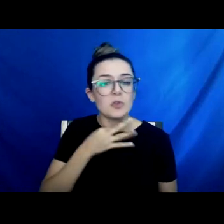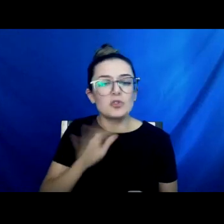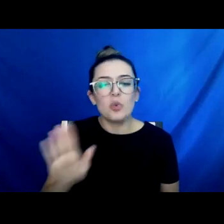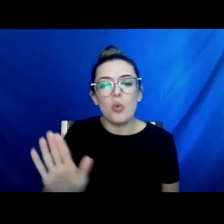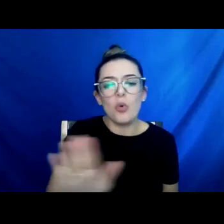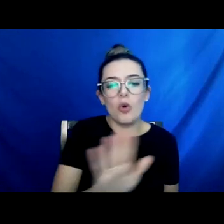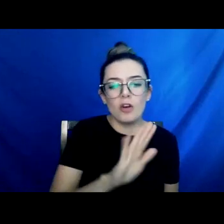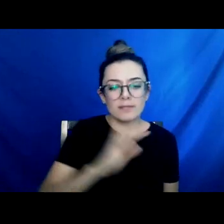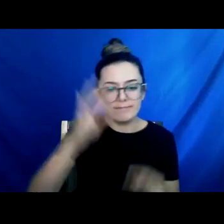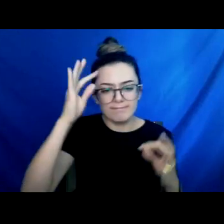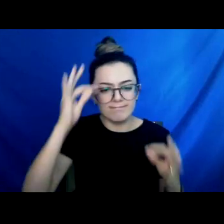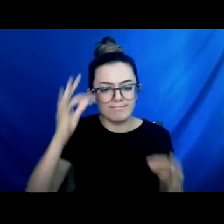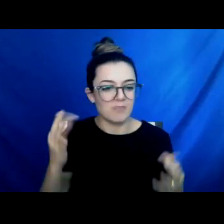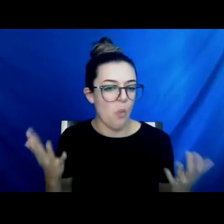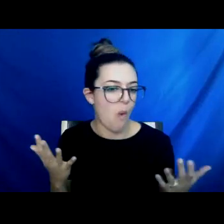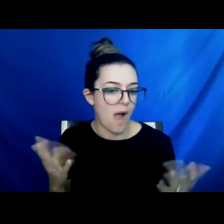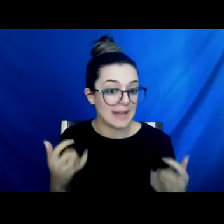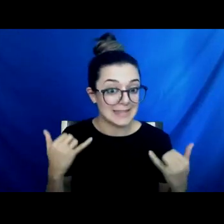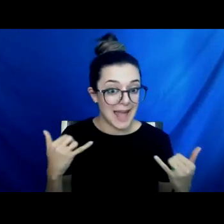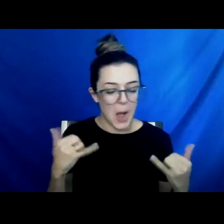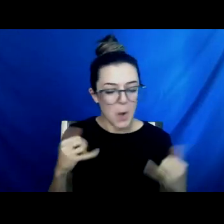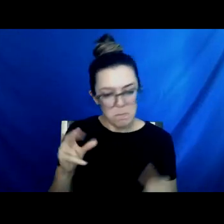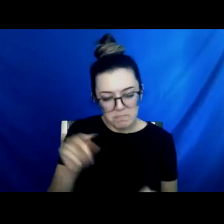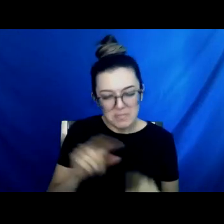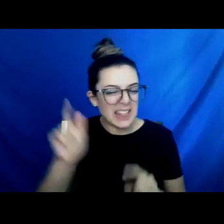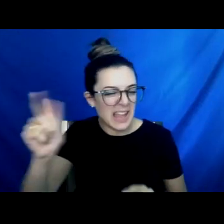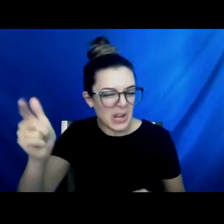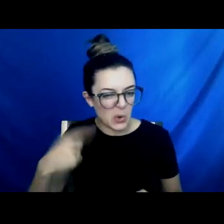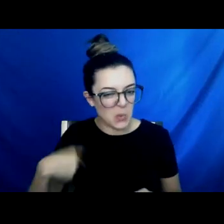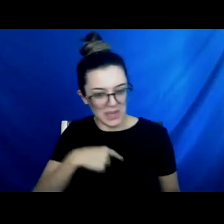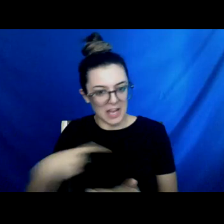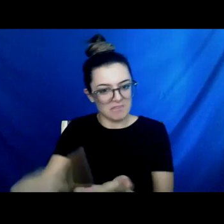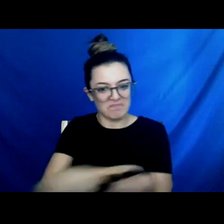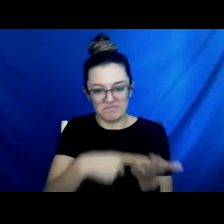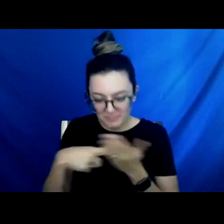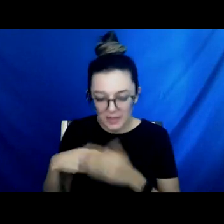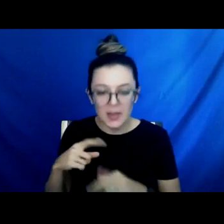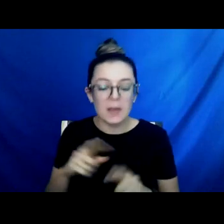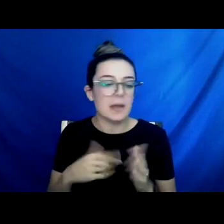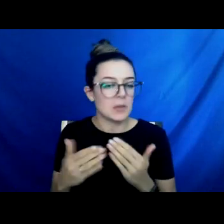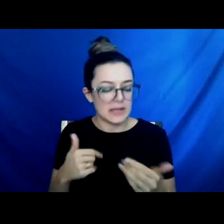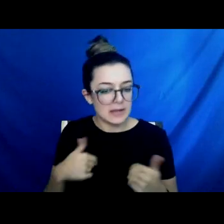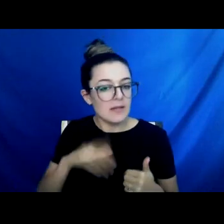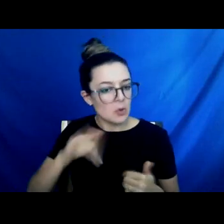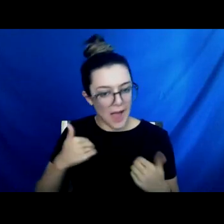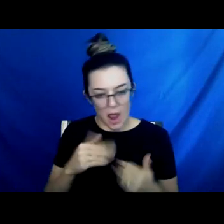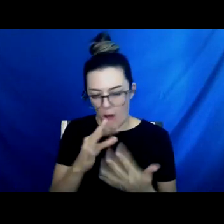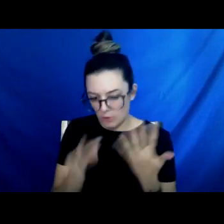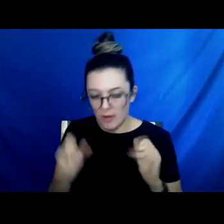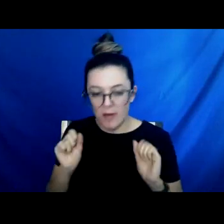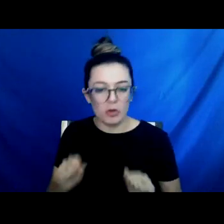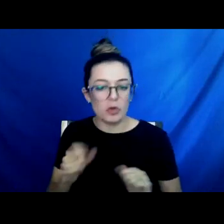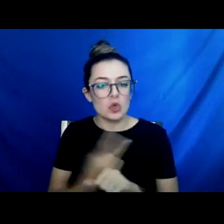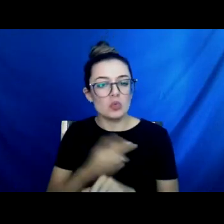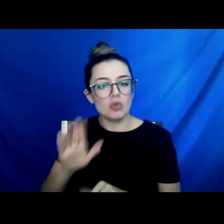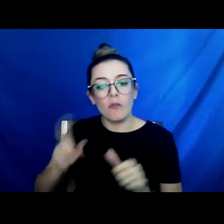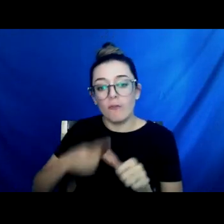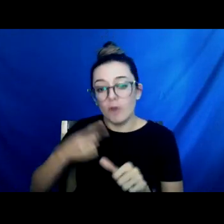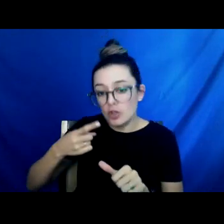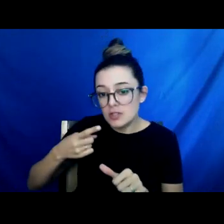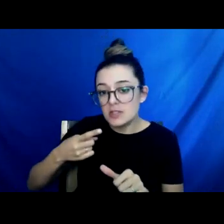be. And I realized I had options. I could use her first and middle name and show her face. I could